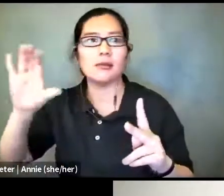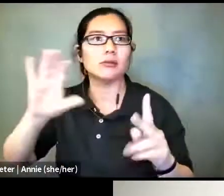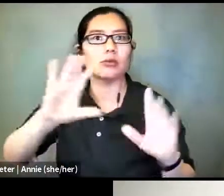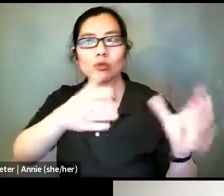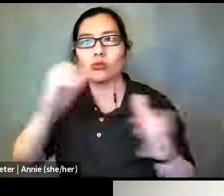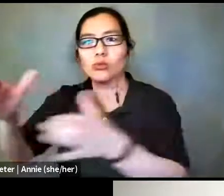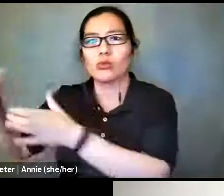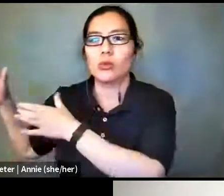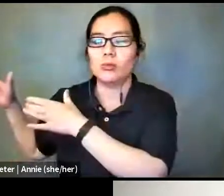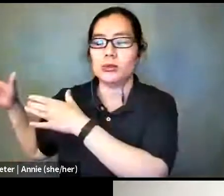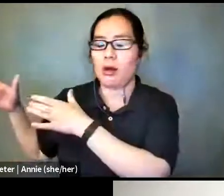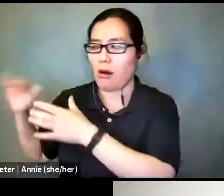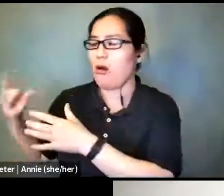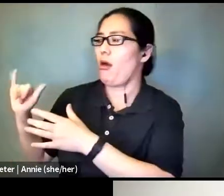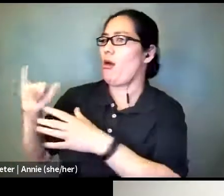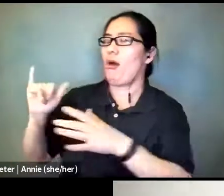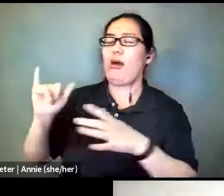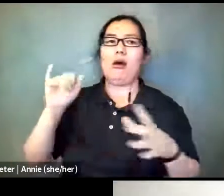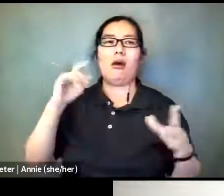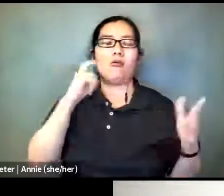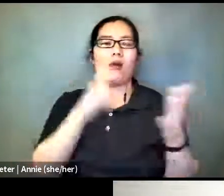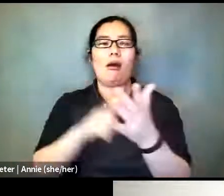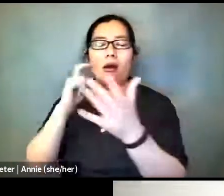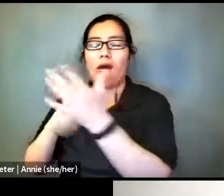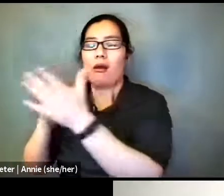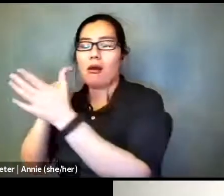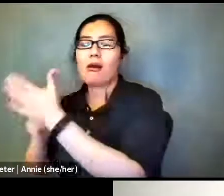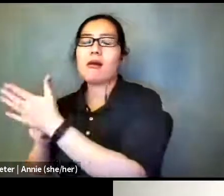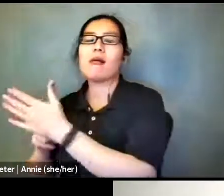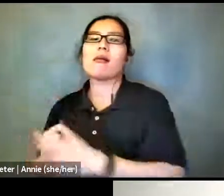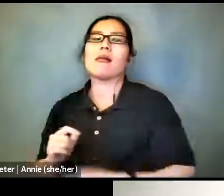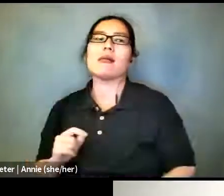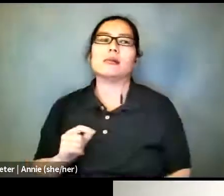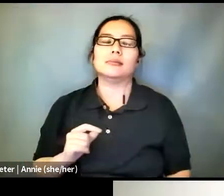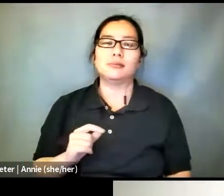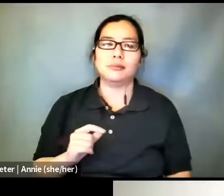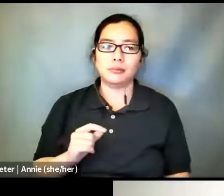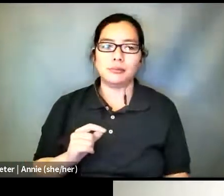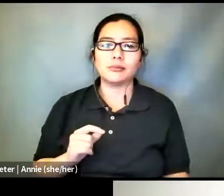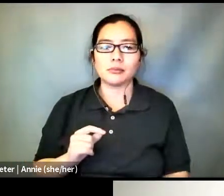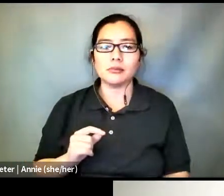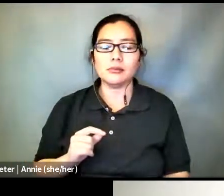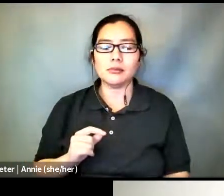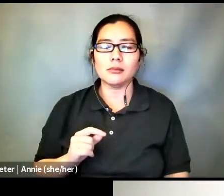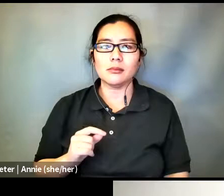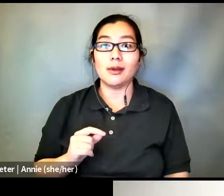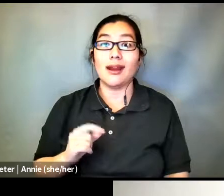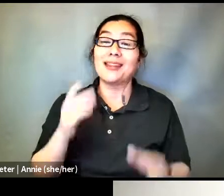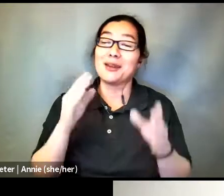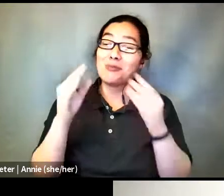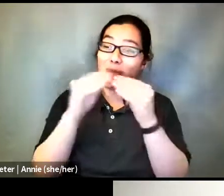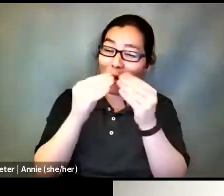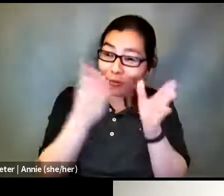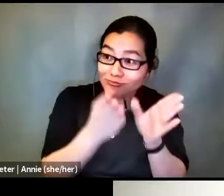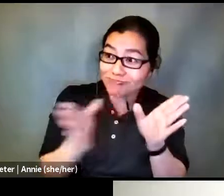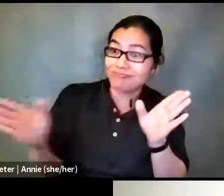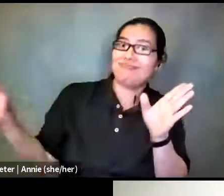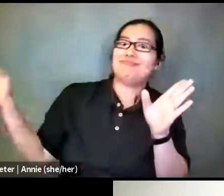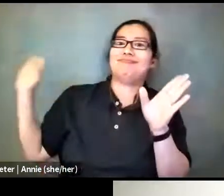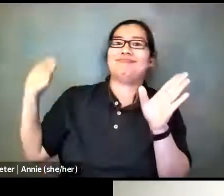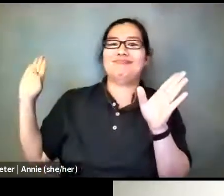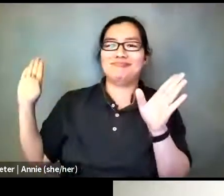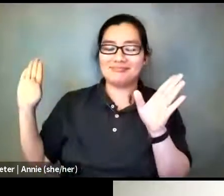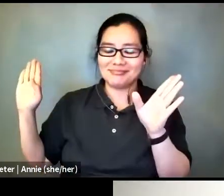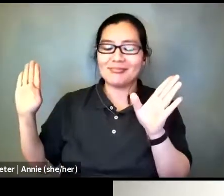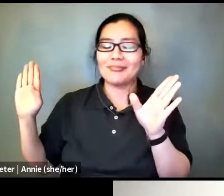ethnicity. Right. And then I kind of expanded beyond that to also thinking about